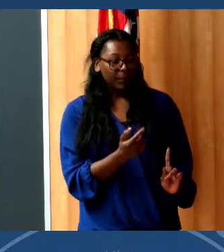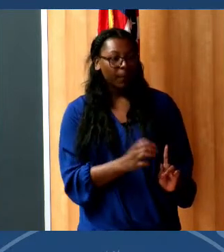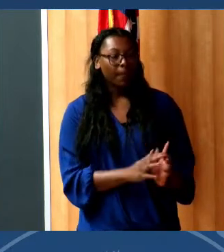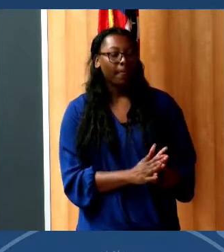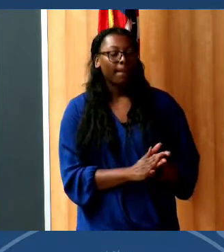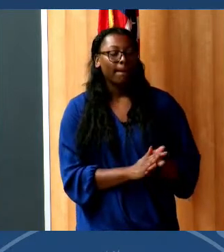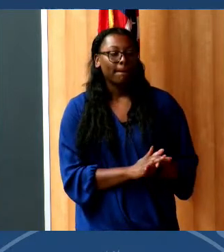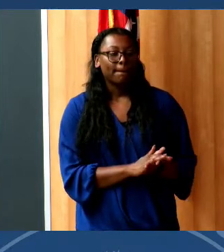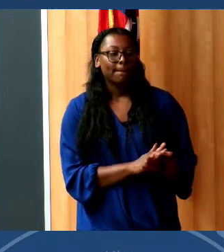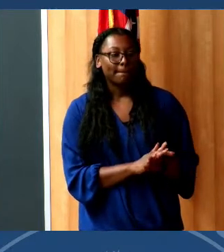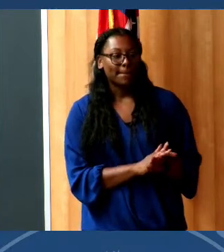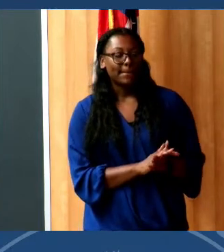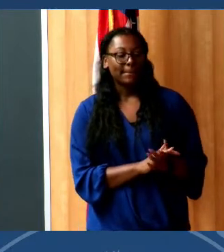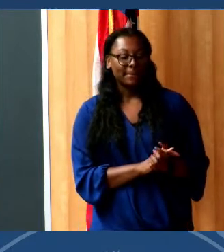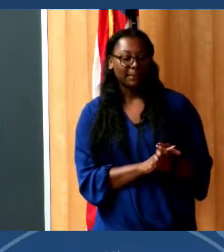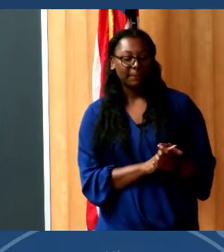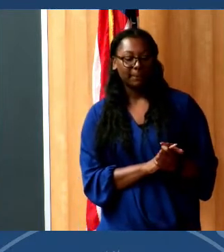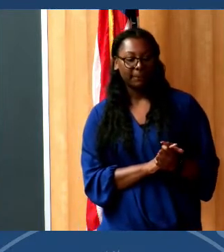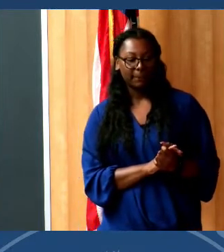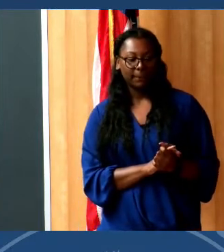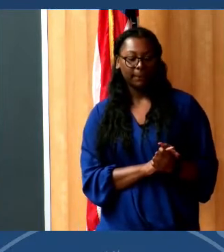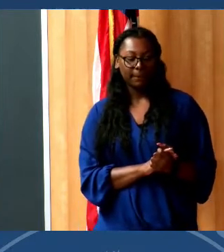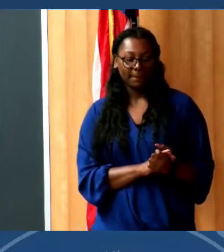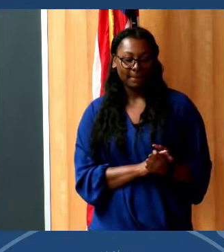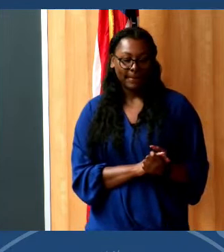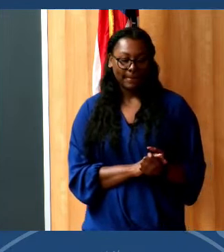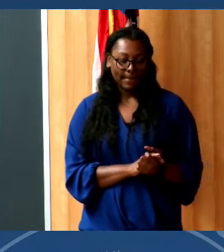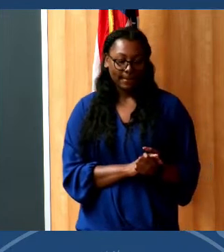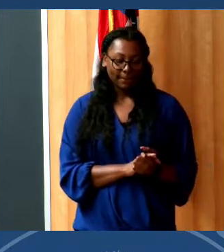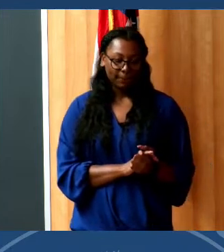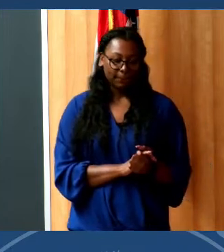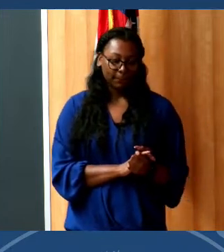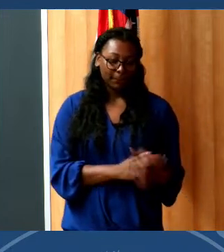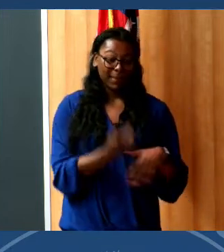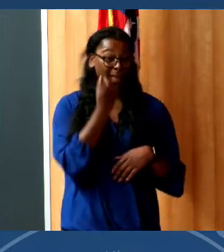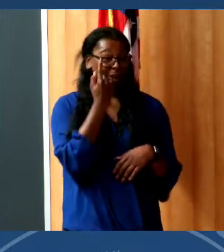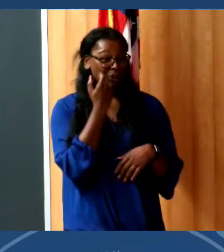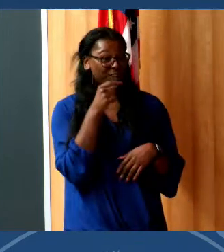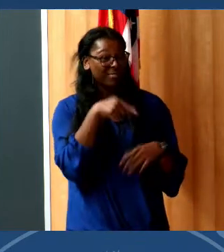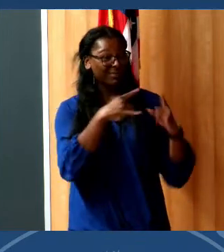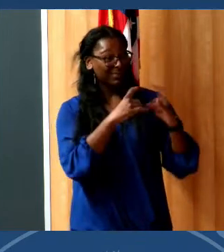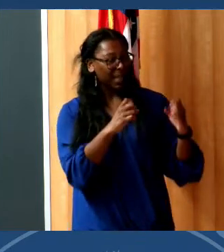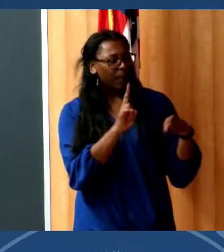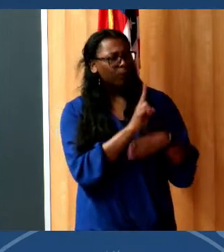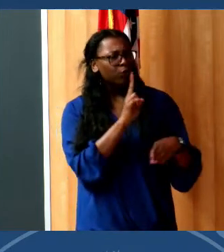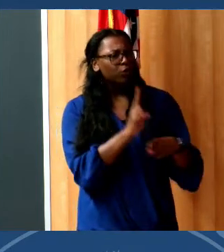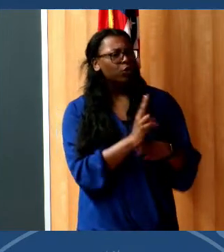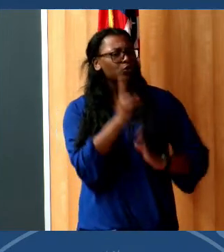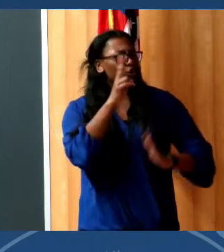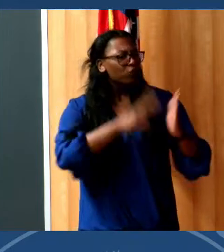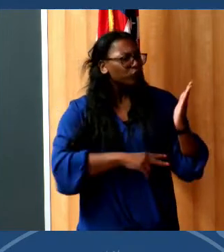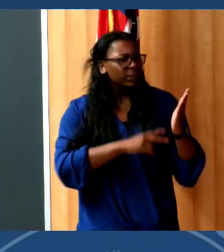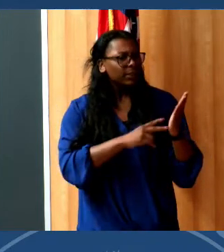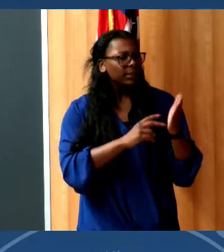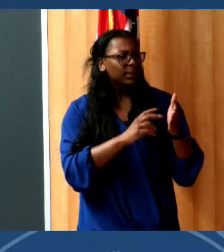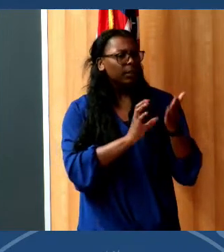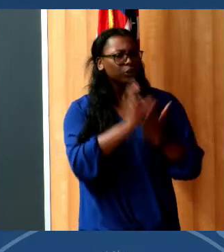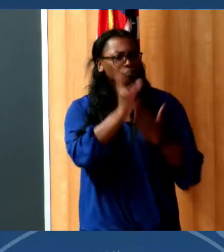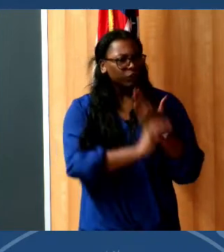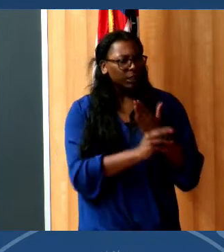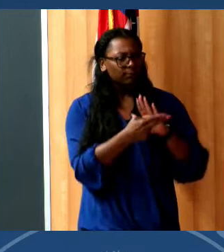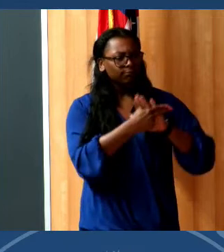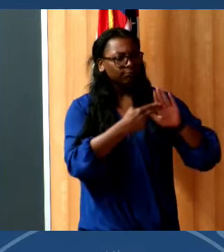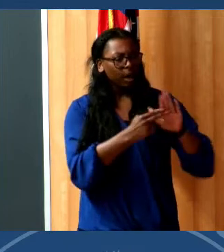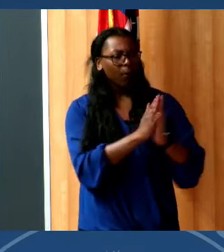the camp used a reading curriculum called Book Nooks. I'm getting out of my league here now for a